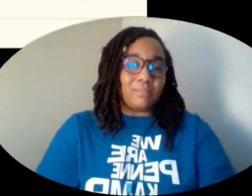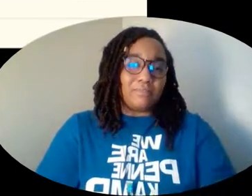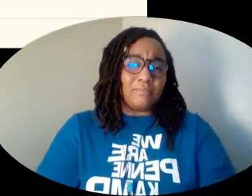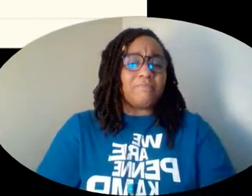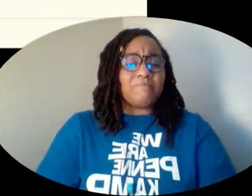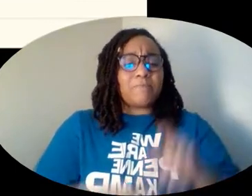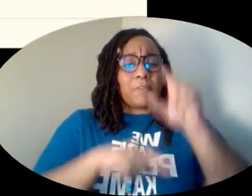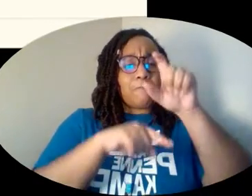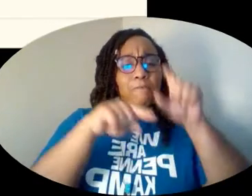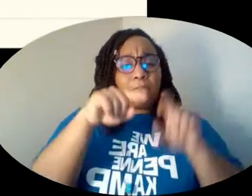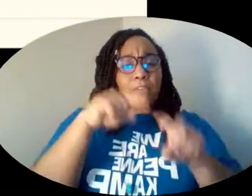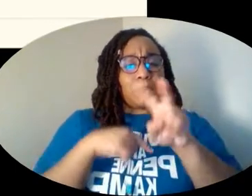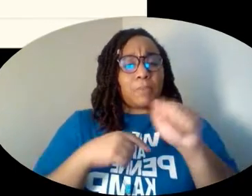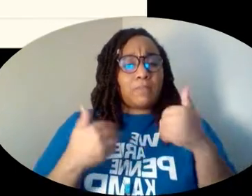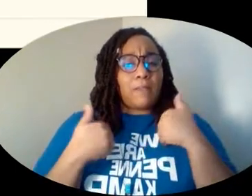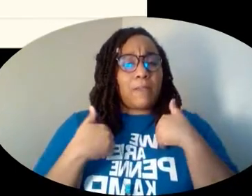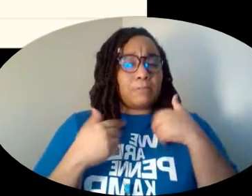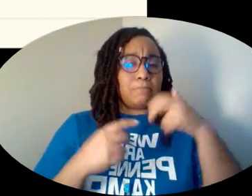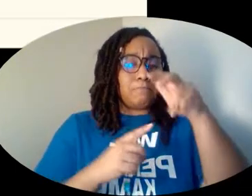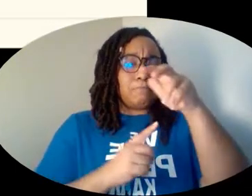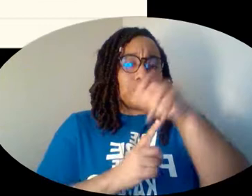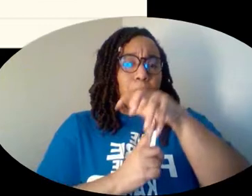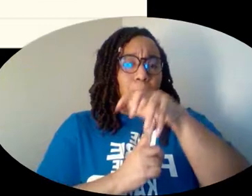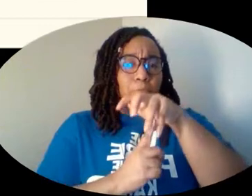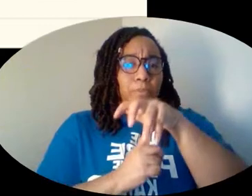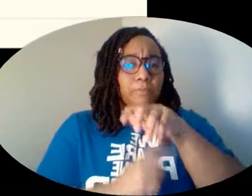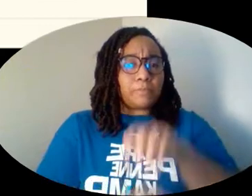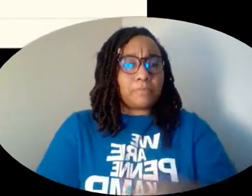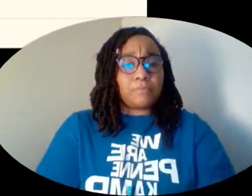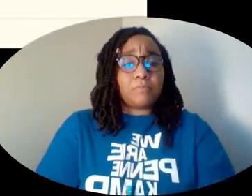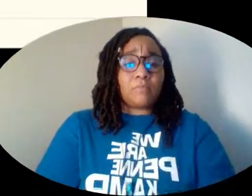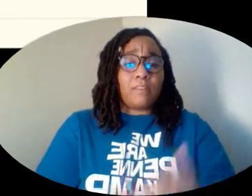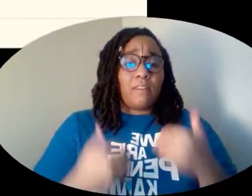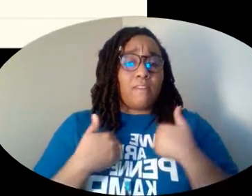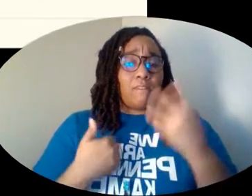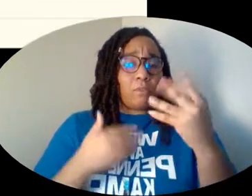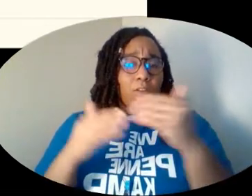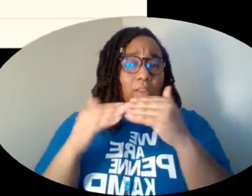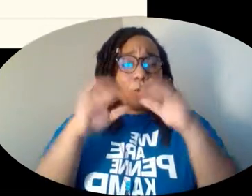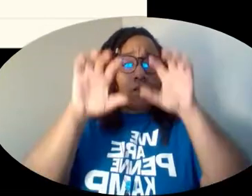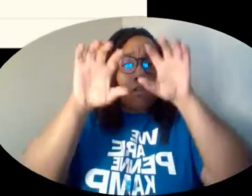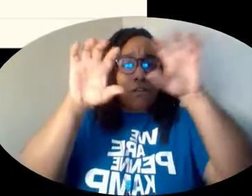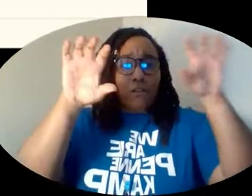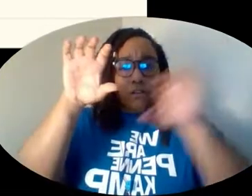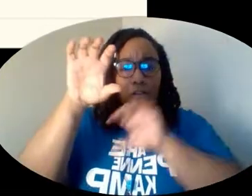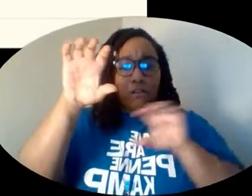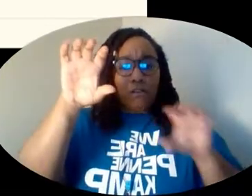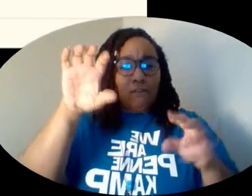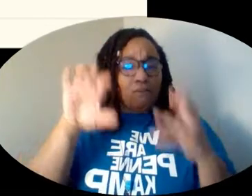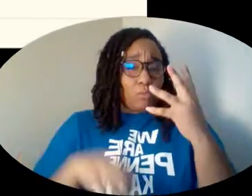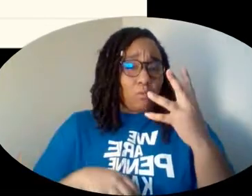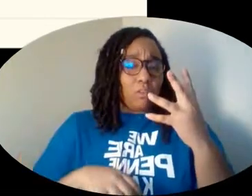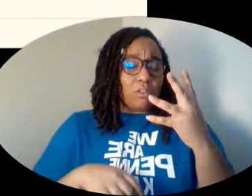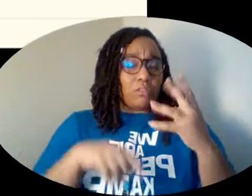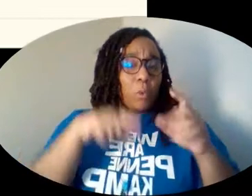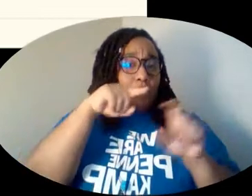What fraction of the pizza has mushrooms? There are four equal slices. So,